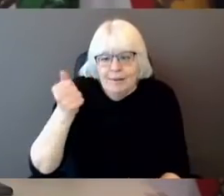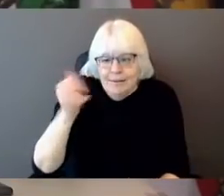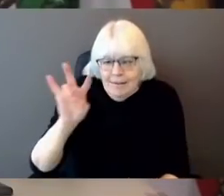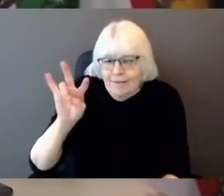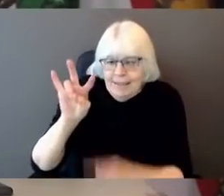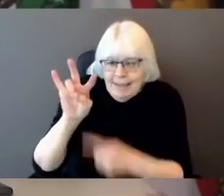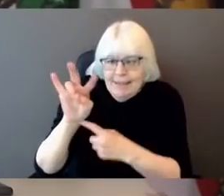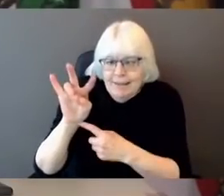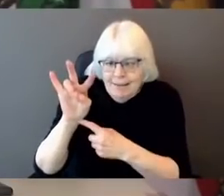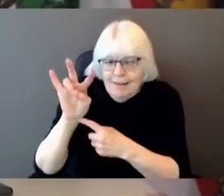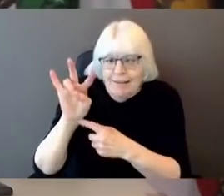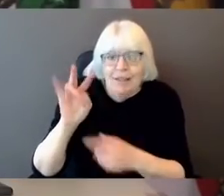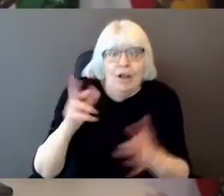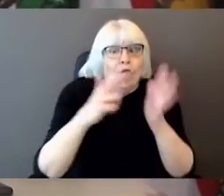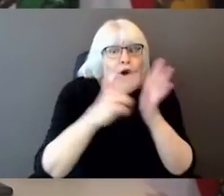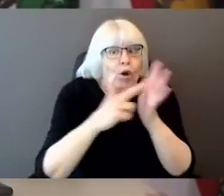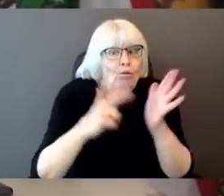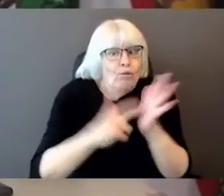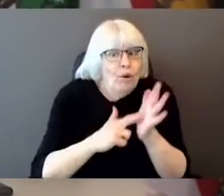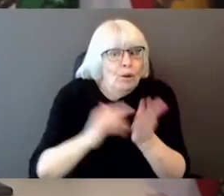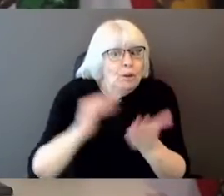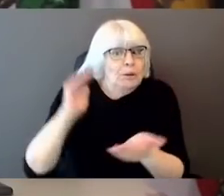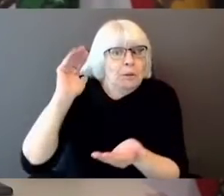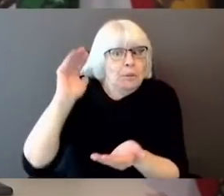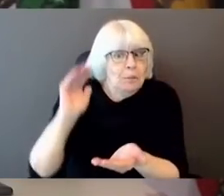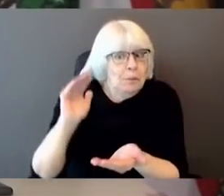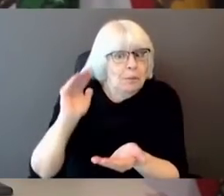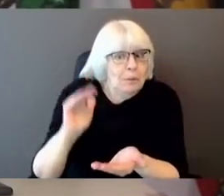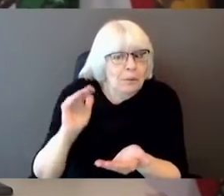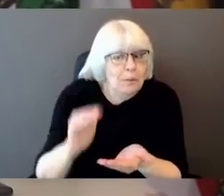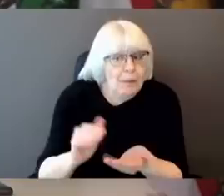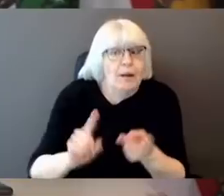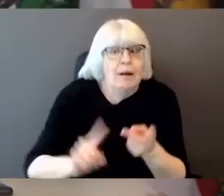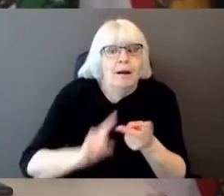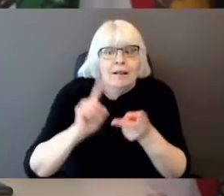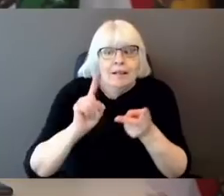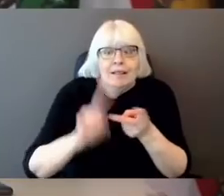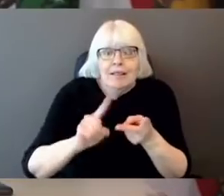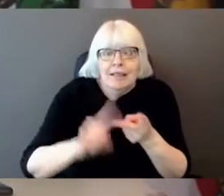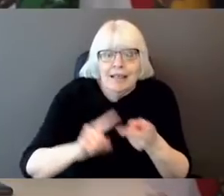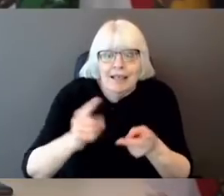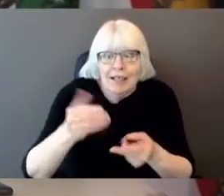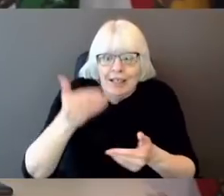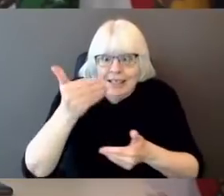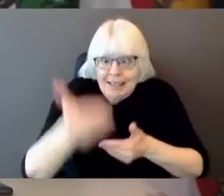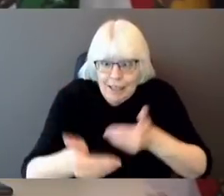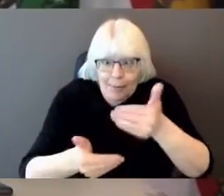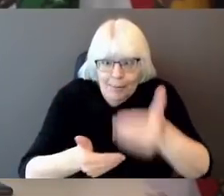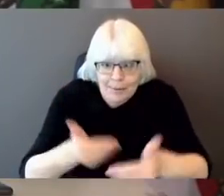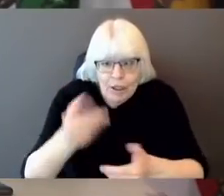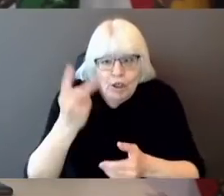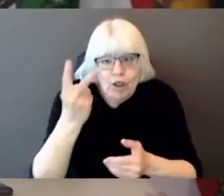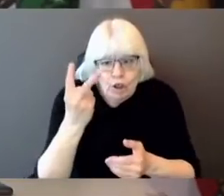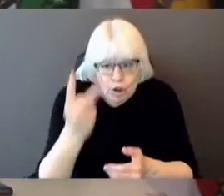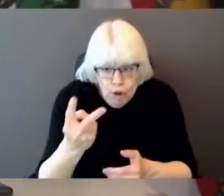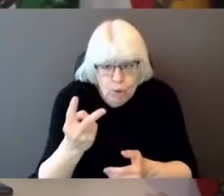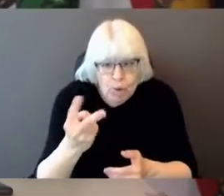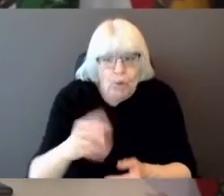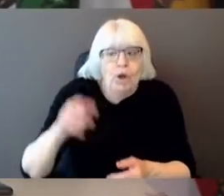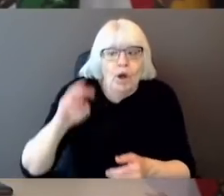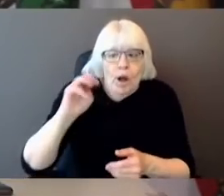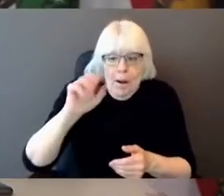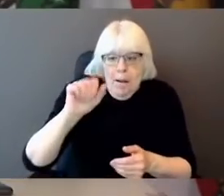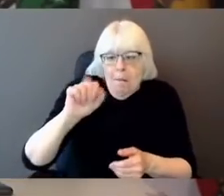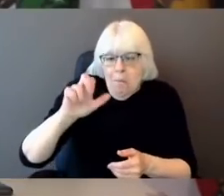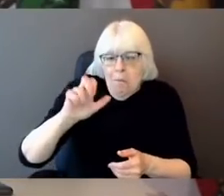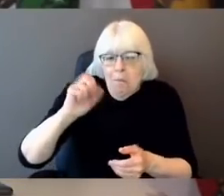further relaxing again in mid-March, and step three will see an end to most of our public health restrictions, and that